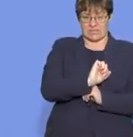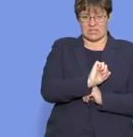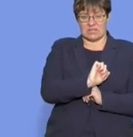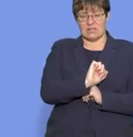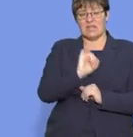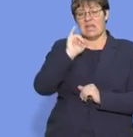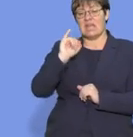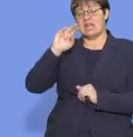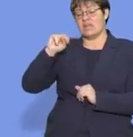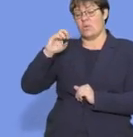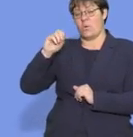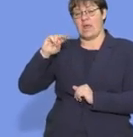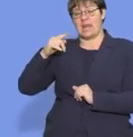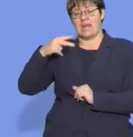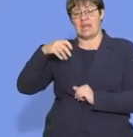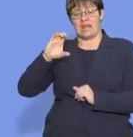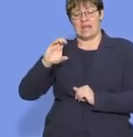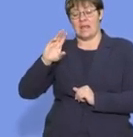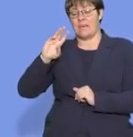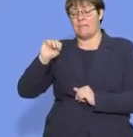and inorganic minerals.